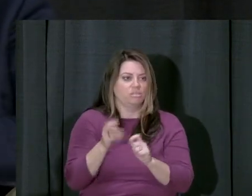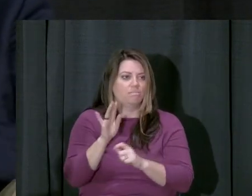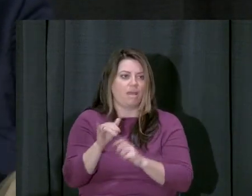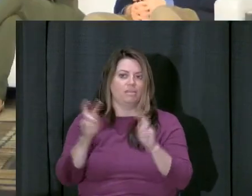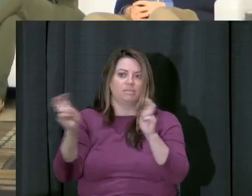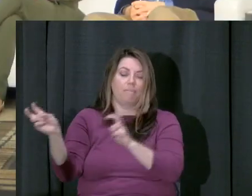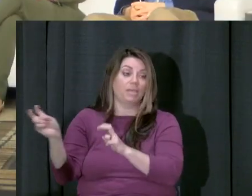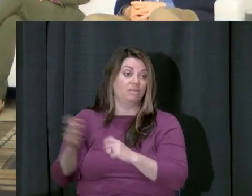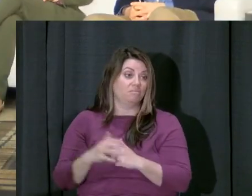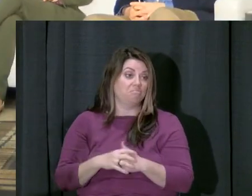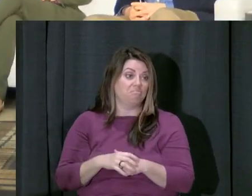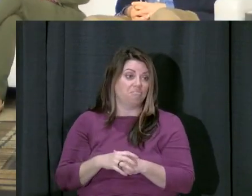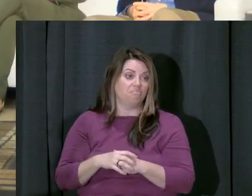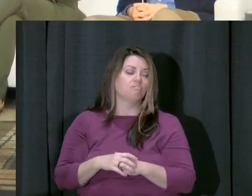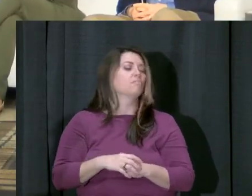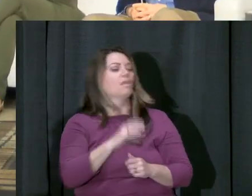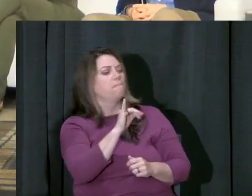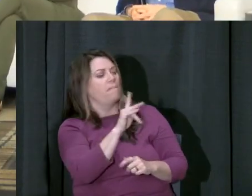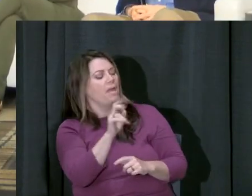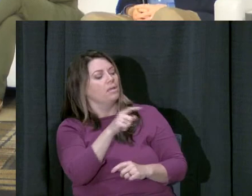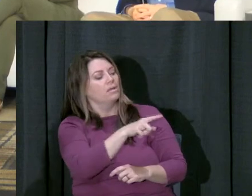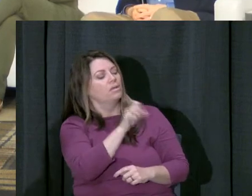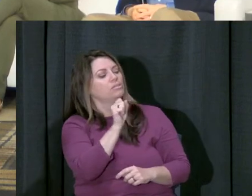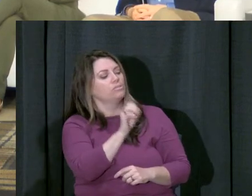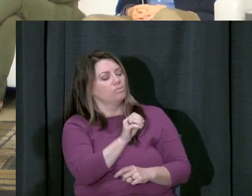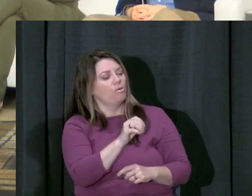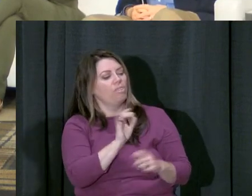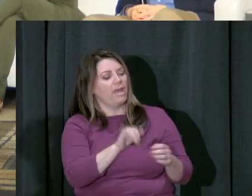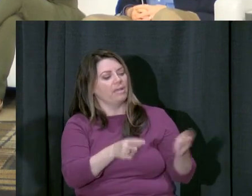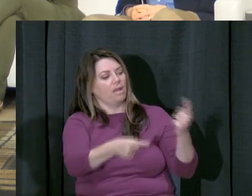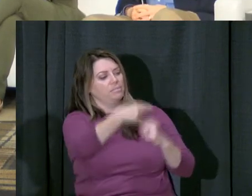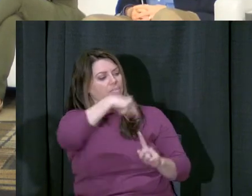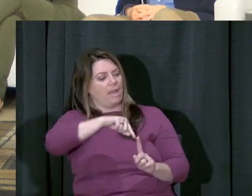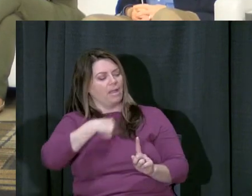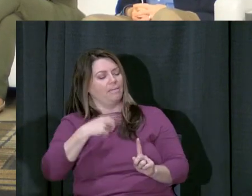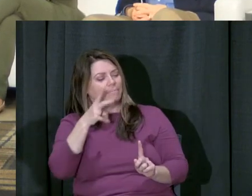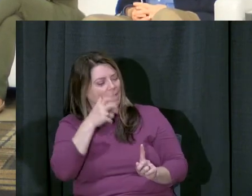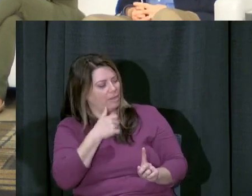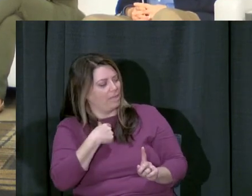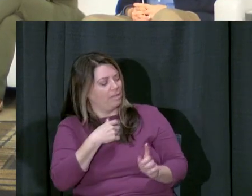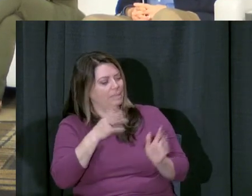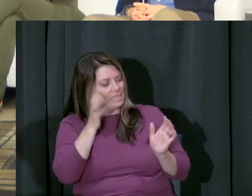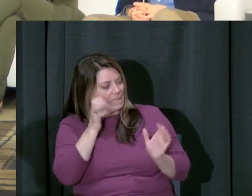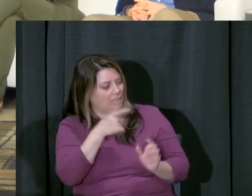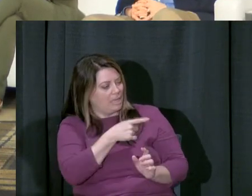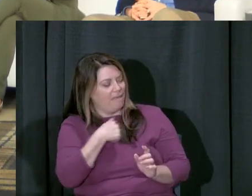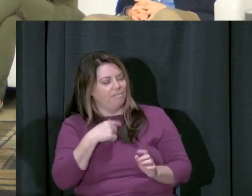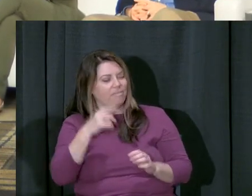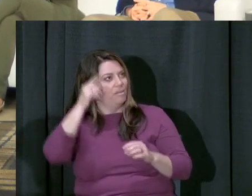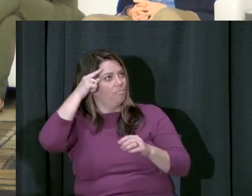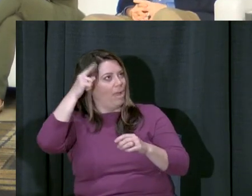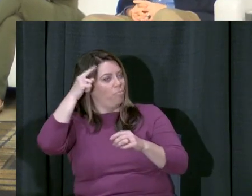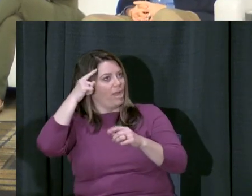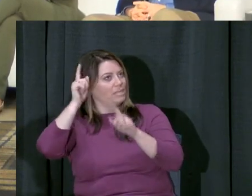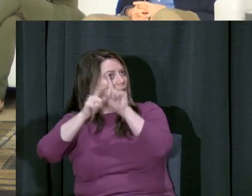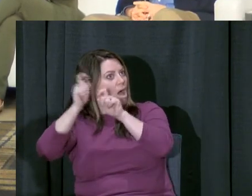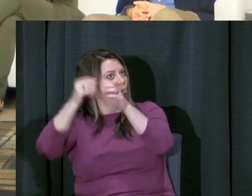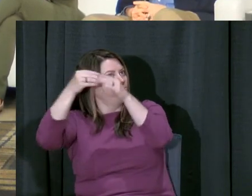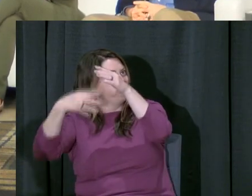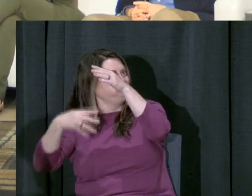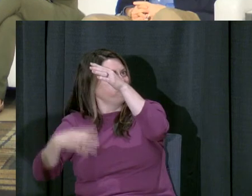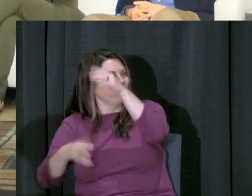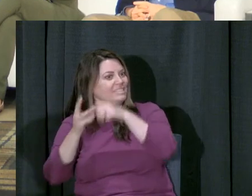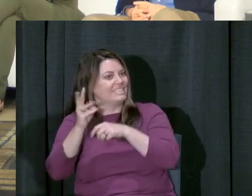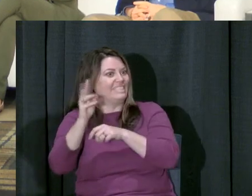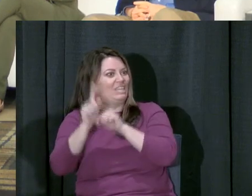again, it comes back to something. I'm here and I'm listening to you and I got 16 other questions in my head. Which one should I ask first and